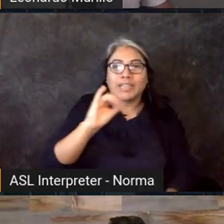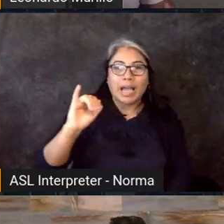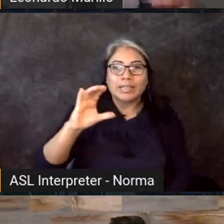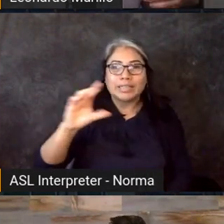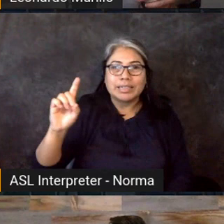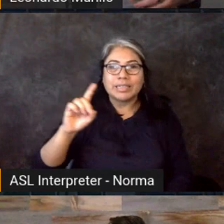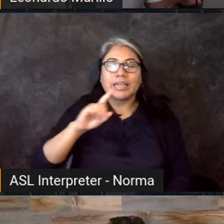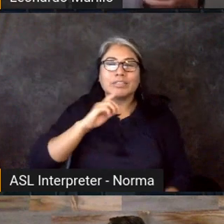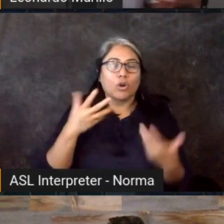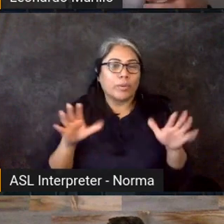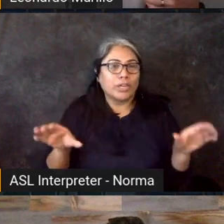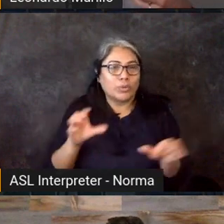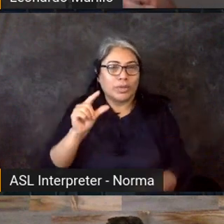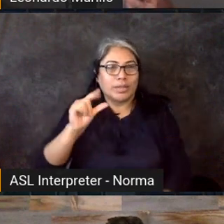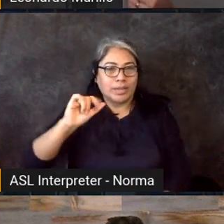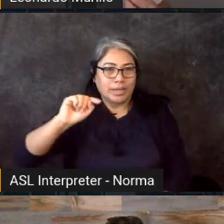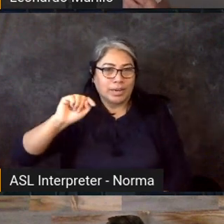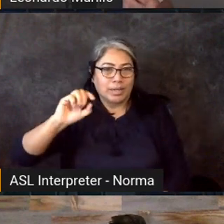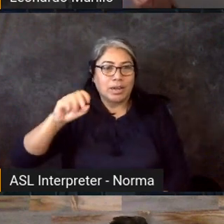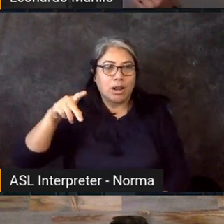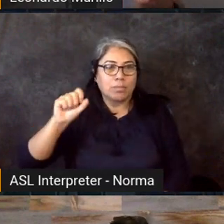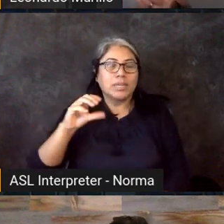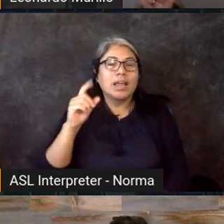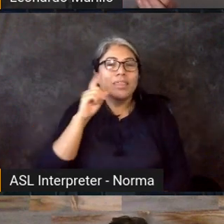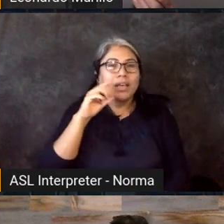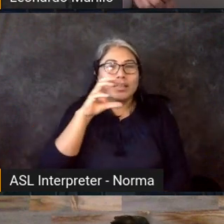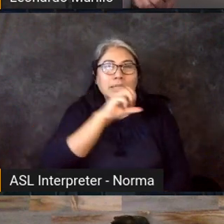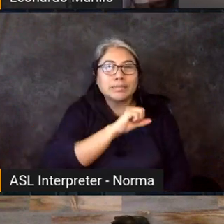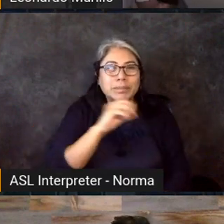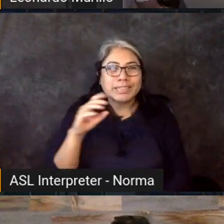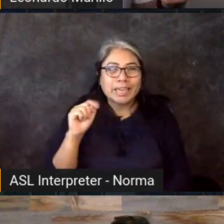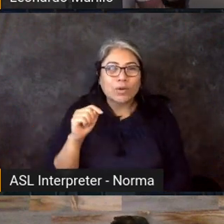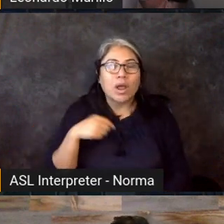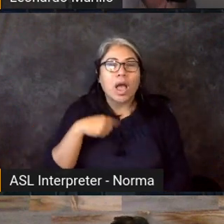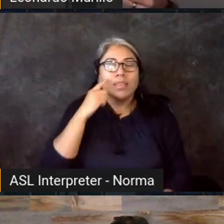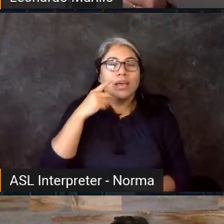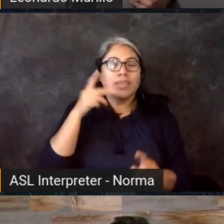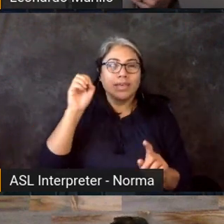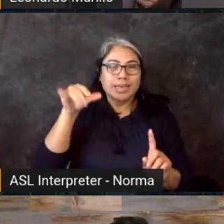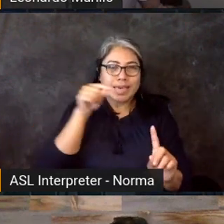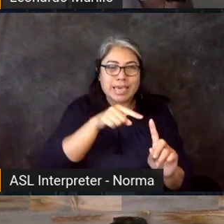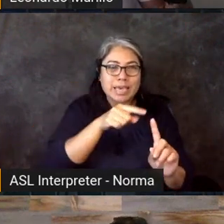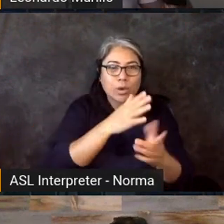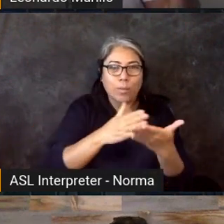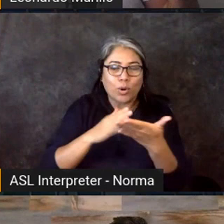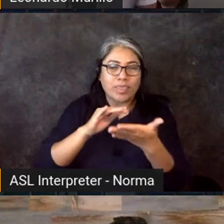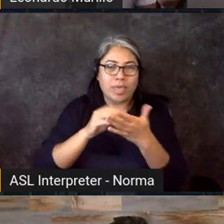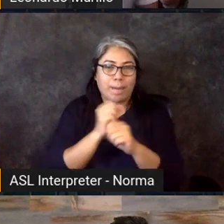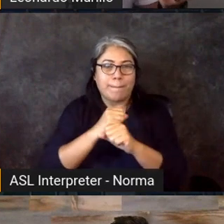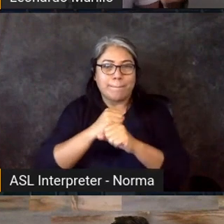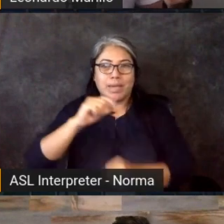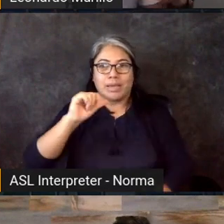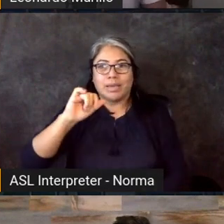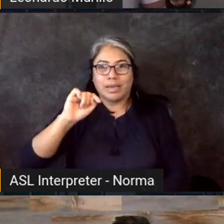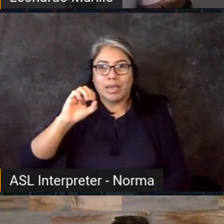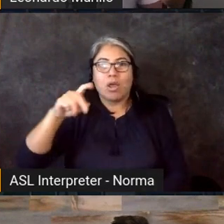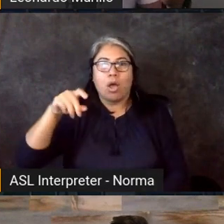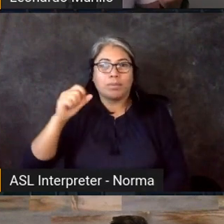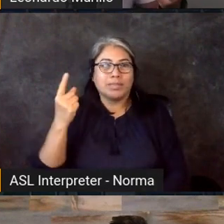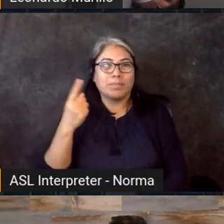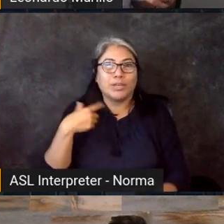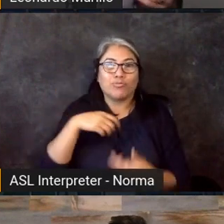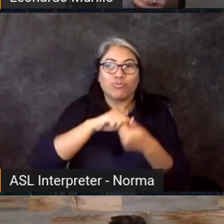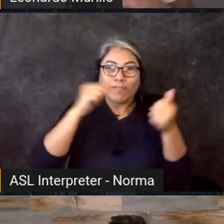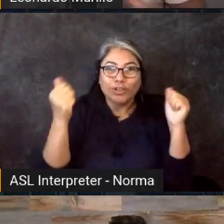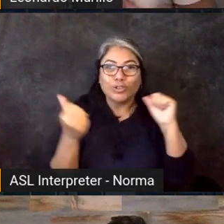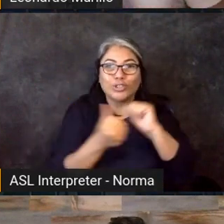think that's missing out on some of kind of like the key components that make GitOps something revolutionary, right? Something really